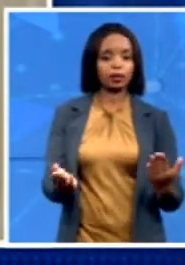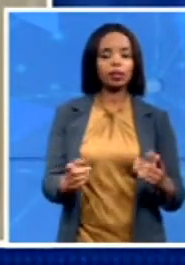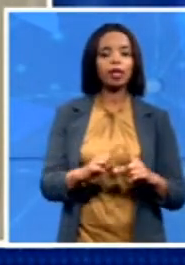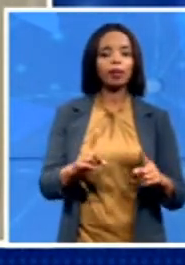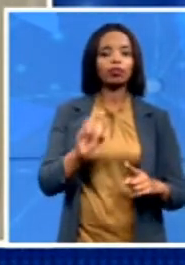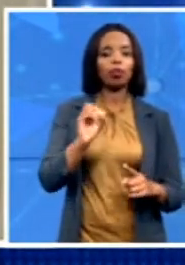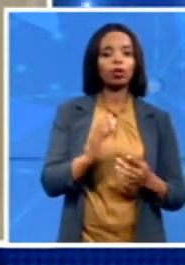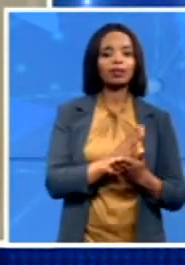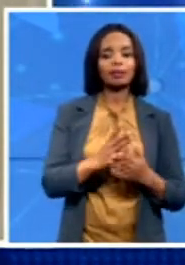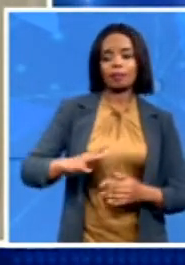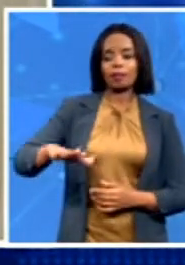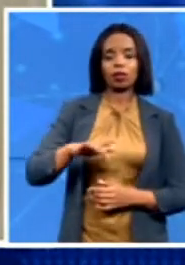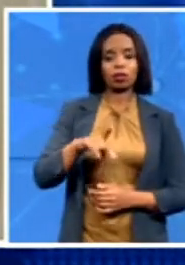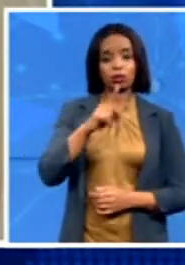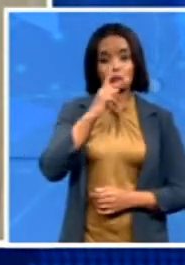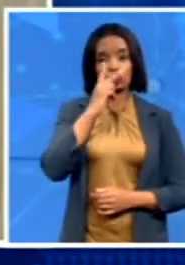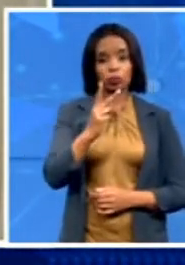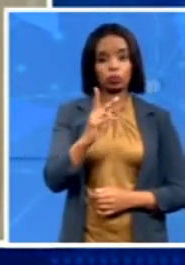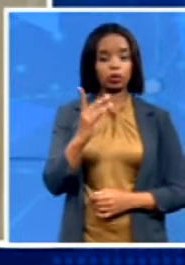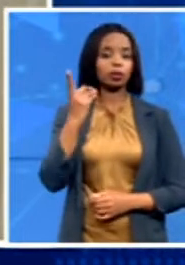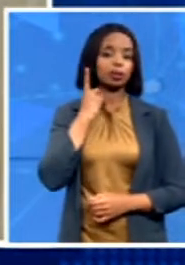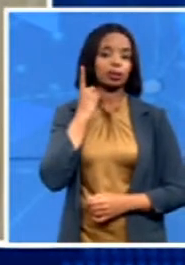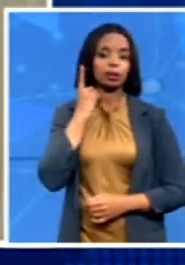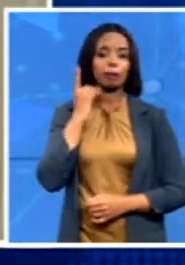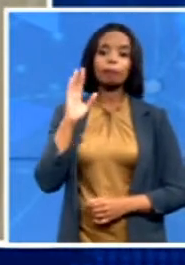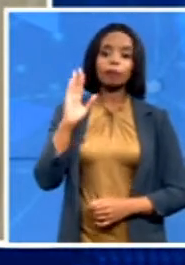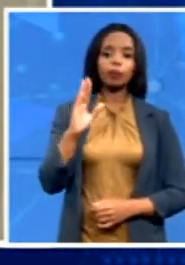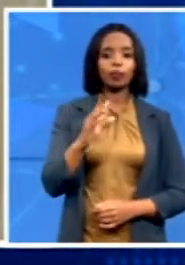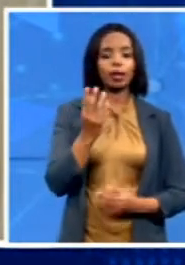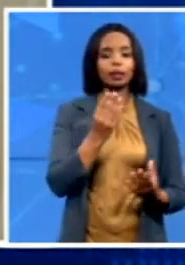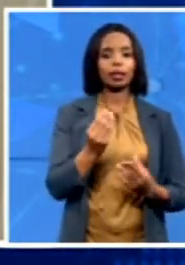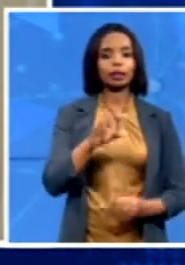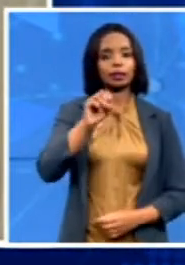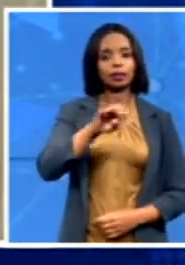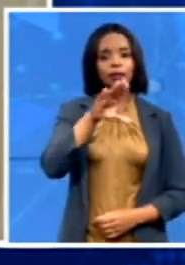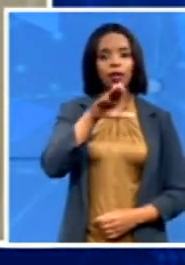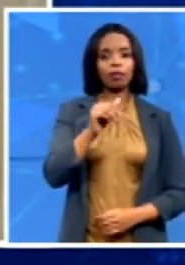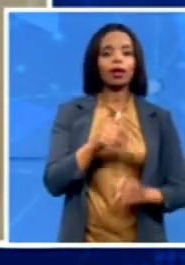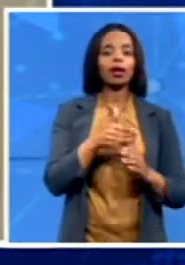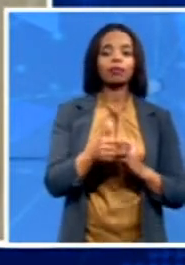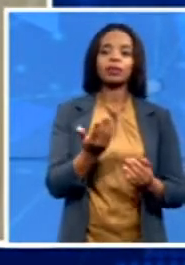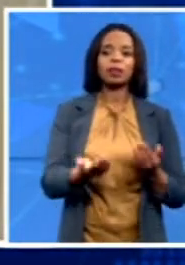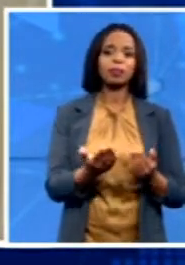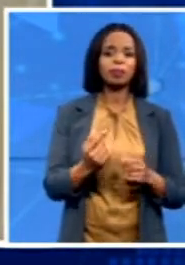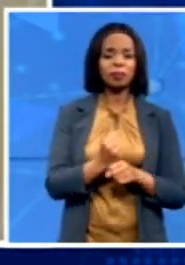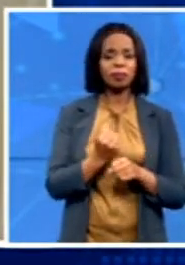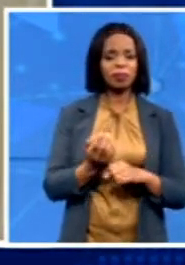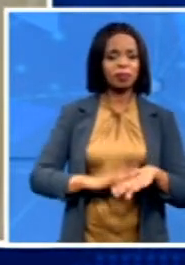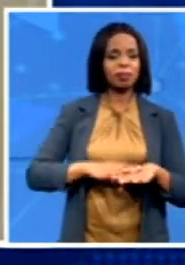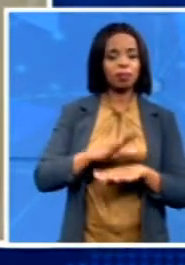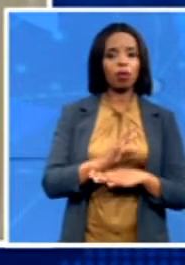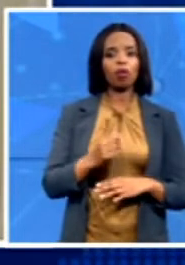the Stats SA is after, may be more telling of how to bring back the development and to bring the country